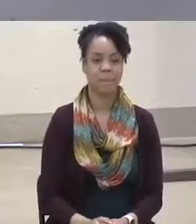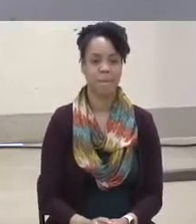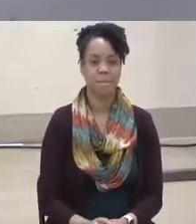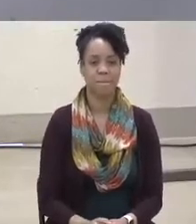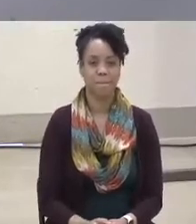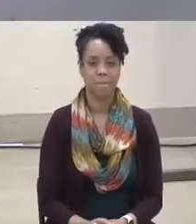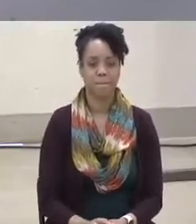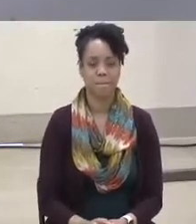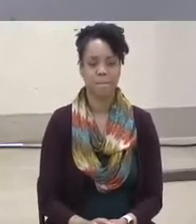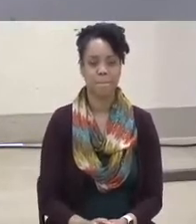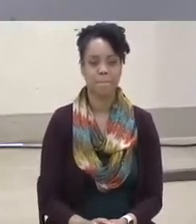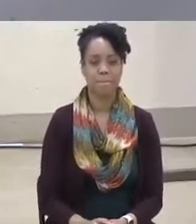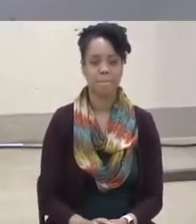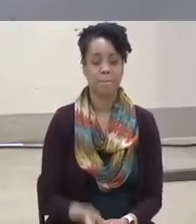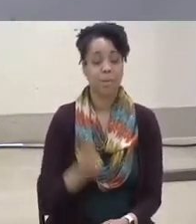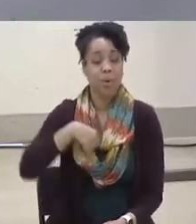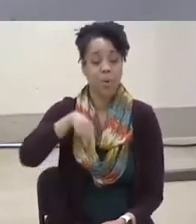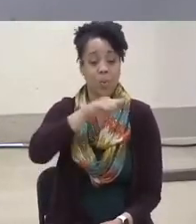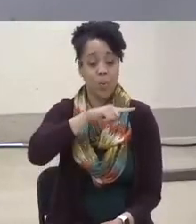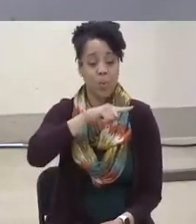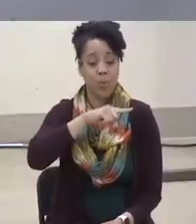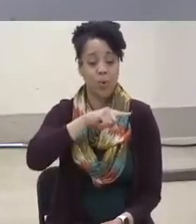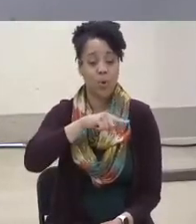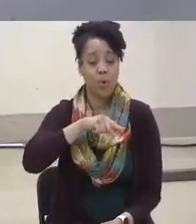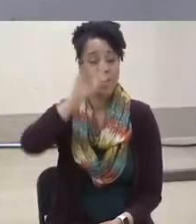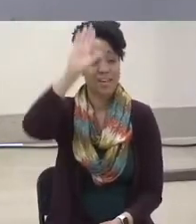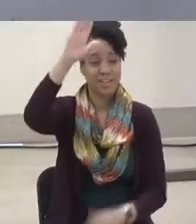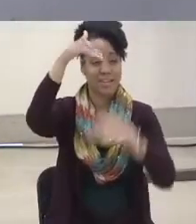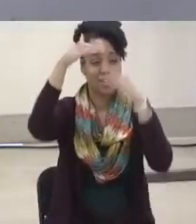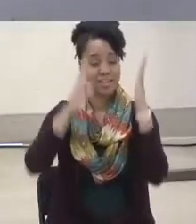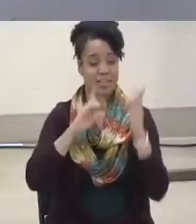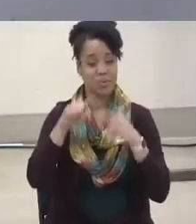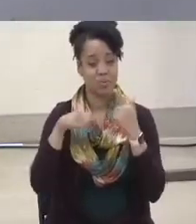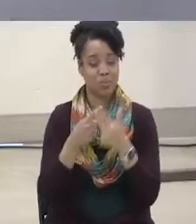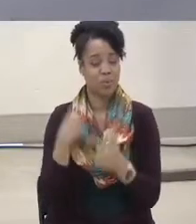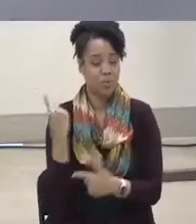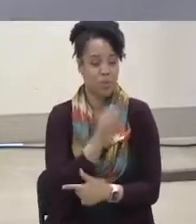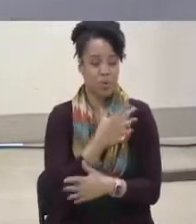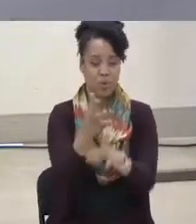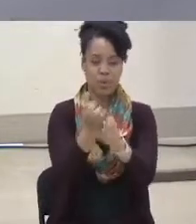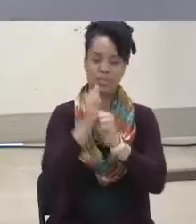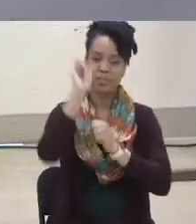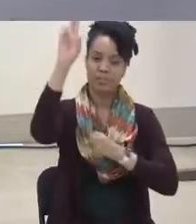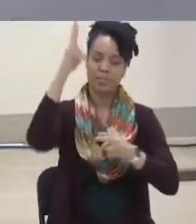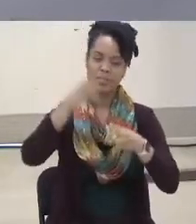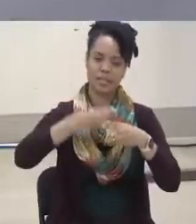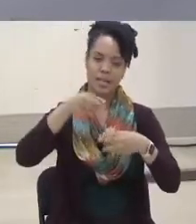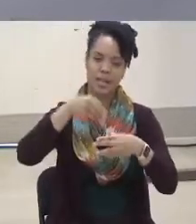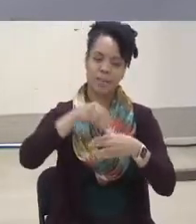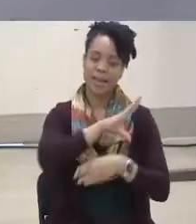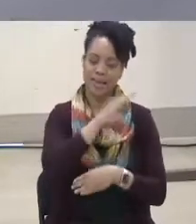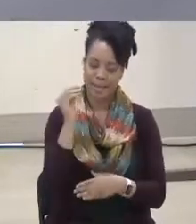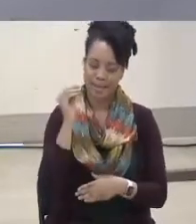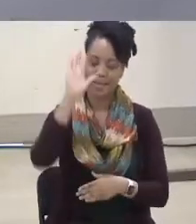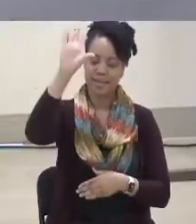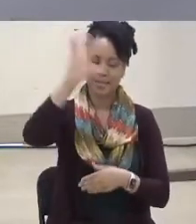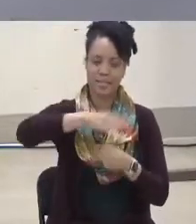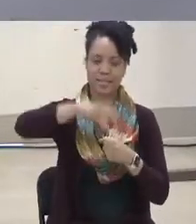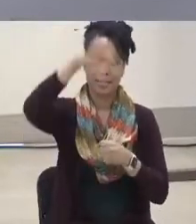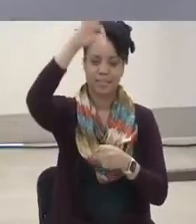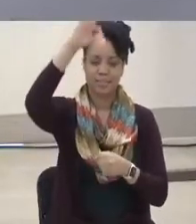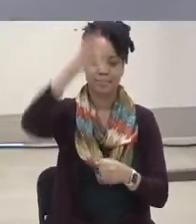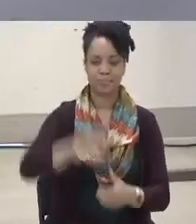la esperanza. We're his house when we receive his name and his spirit. Nosotros somos su casa